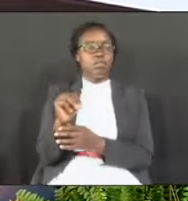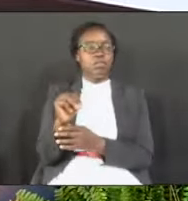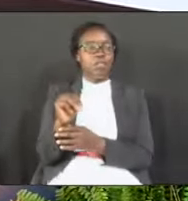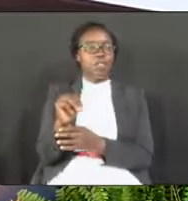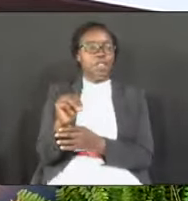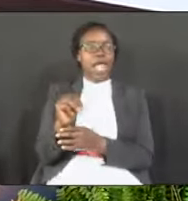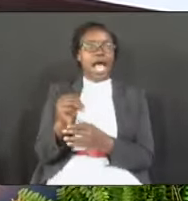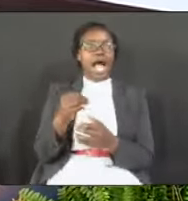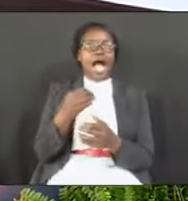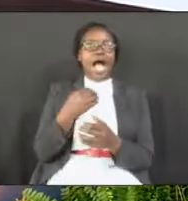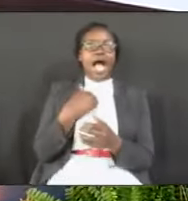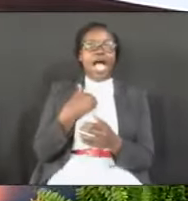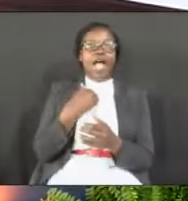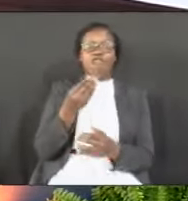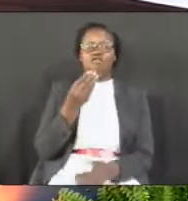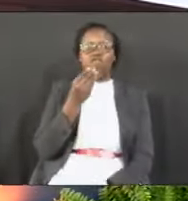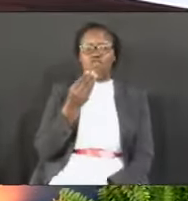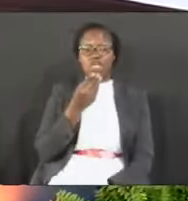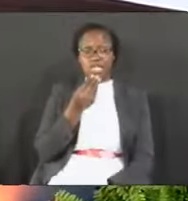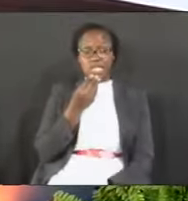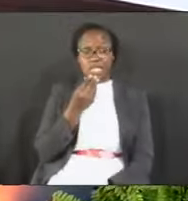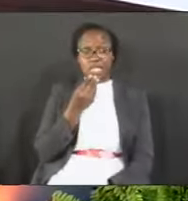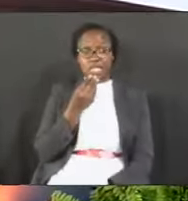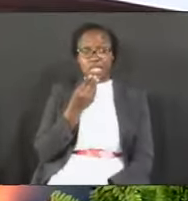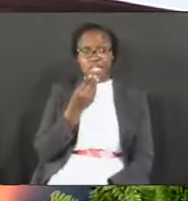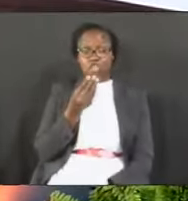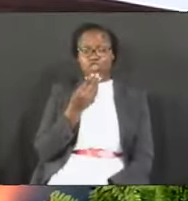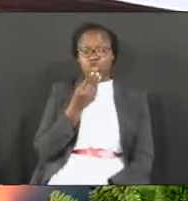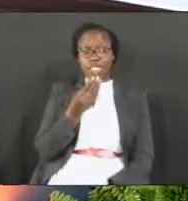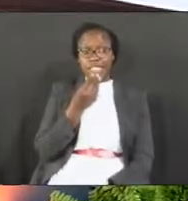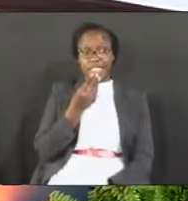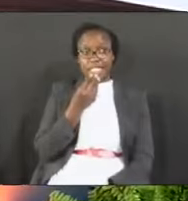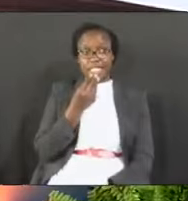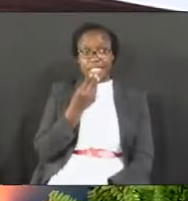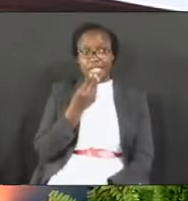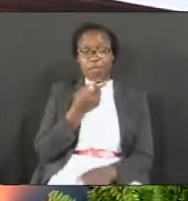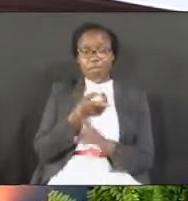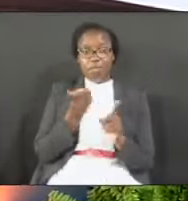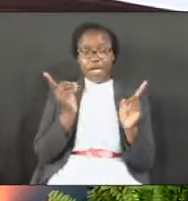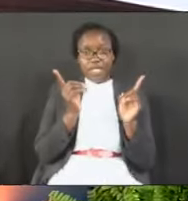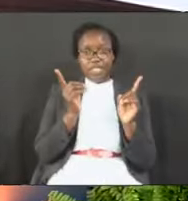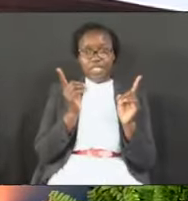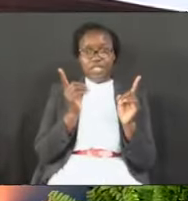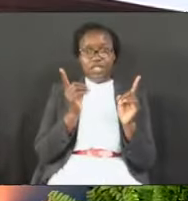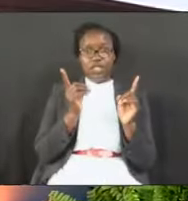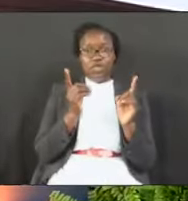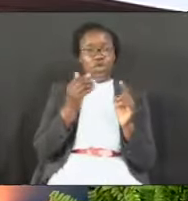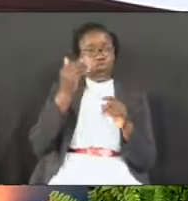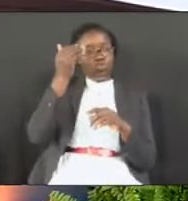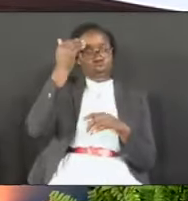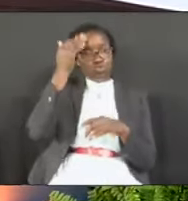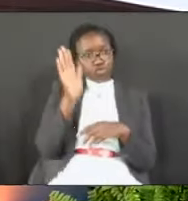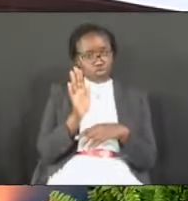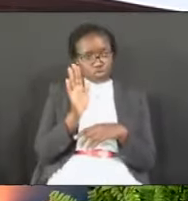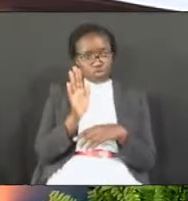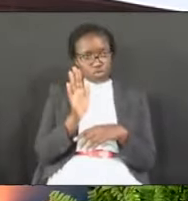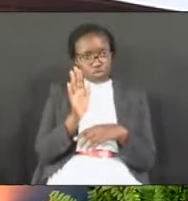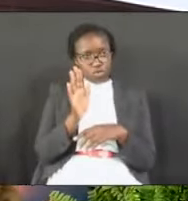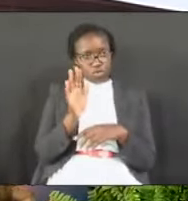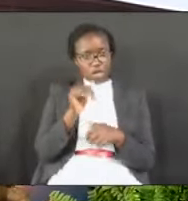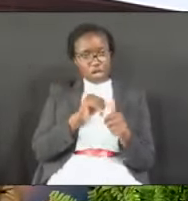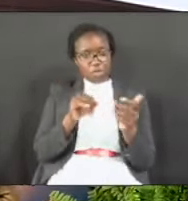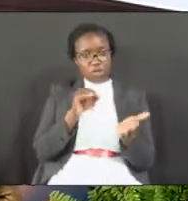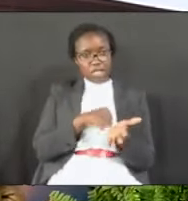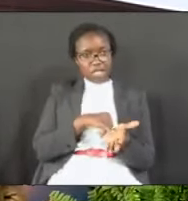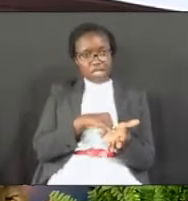I have food to eat that you do not know